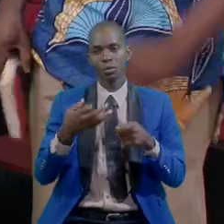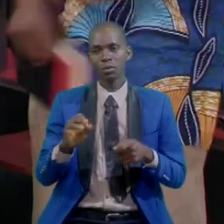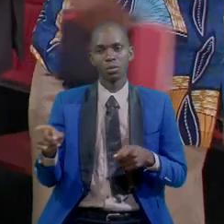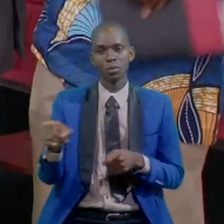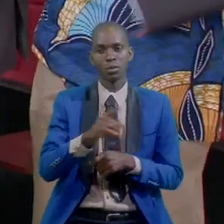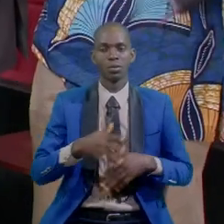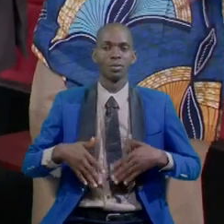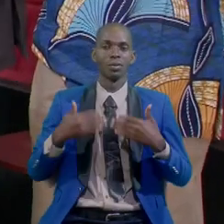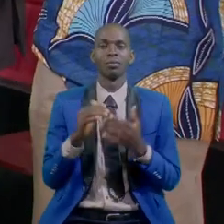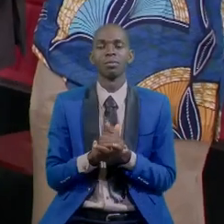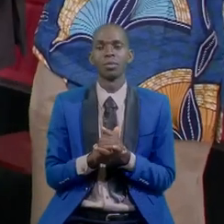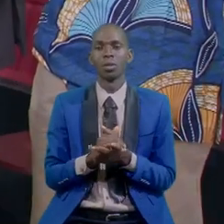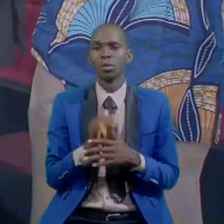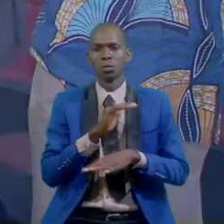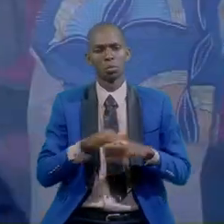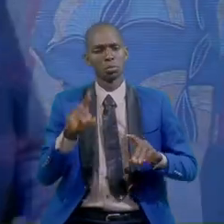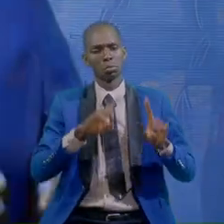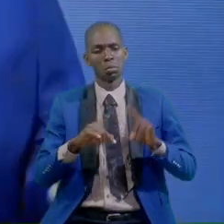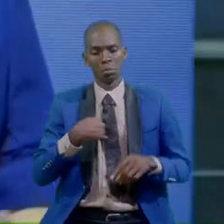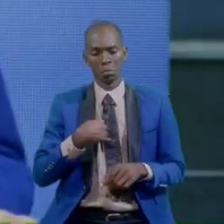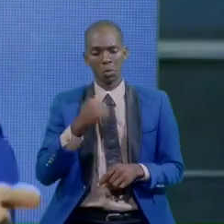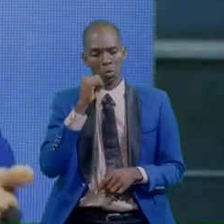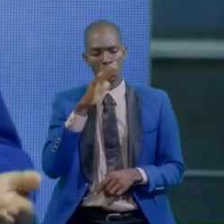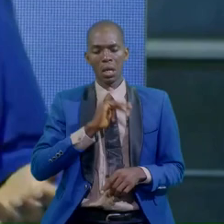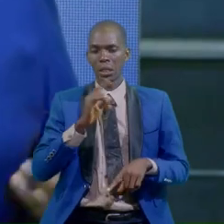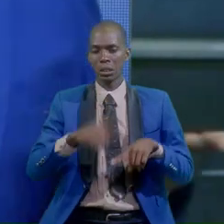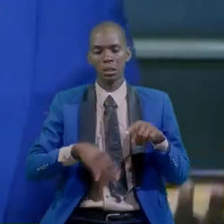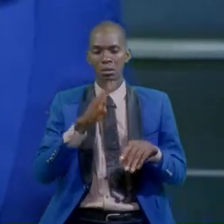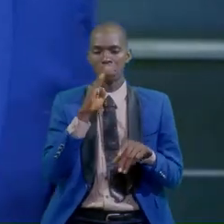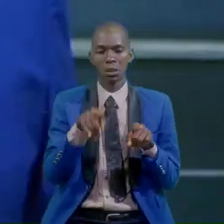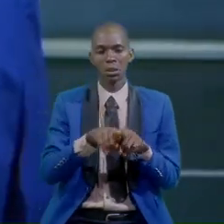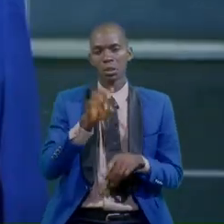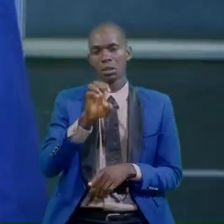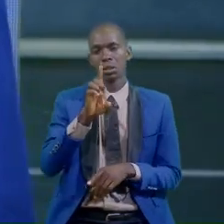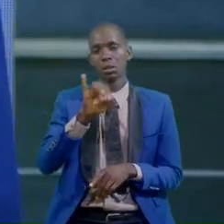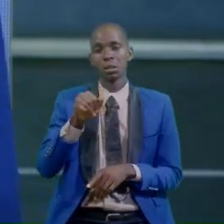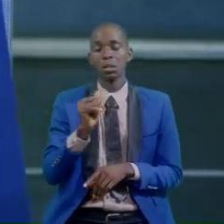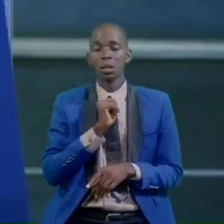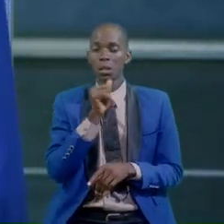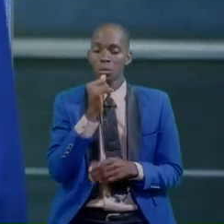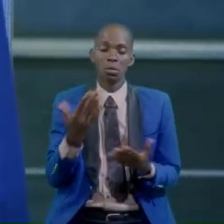Amen. Don't say I'm a woman, I cannot be Elijah, I just came here to hear what you have to say.